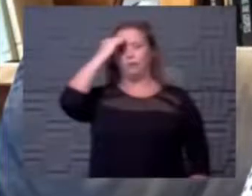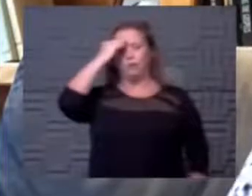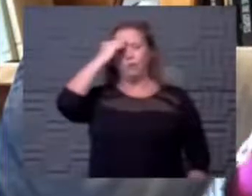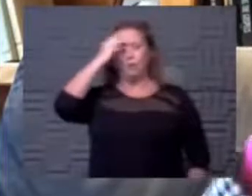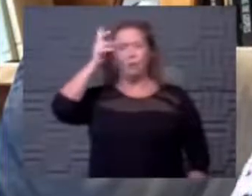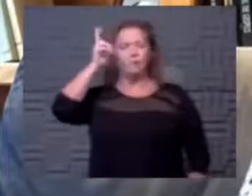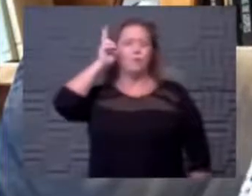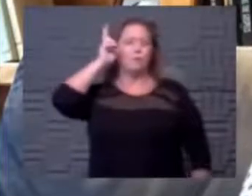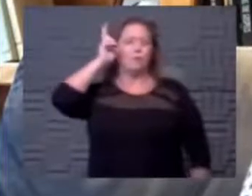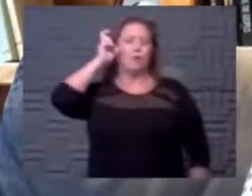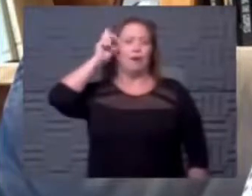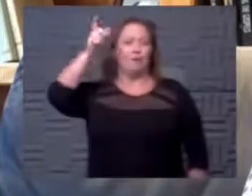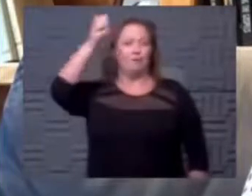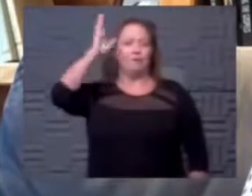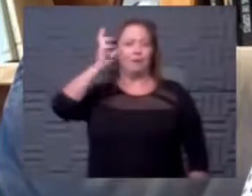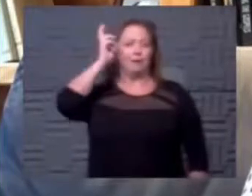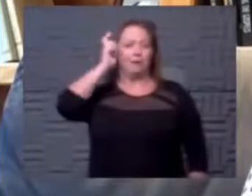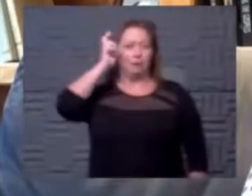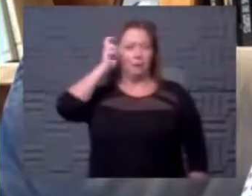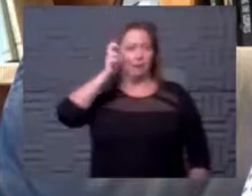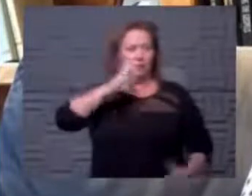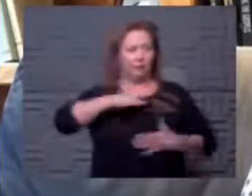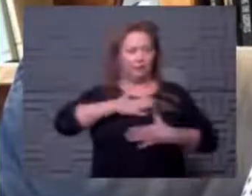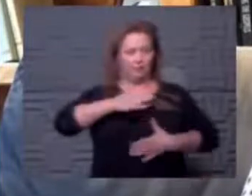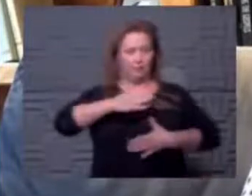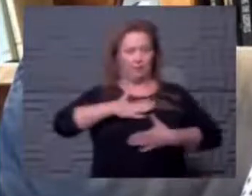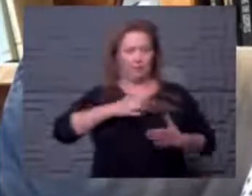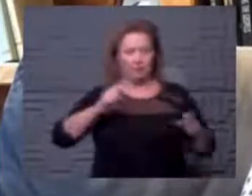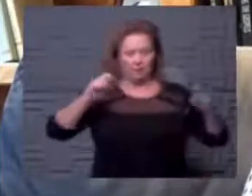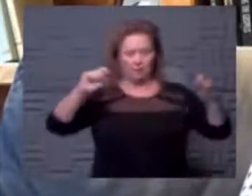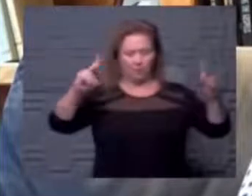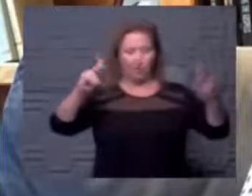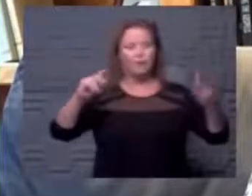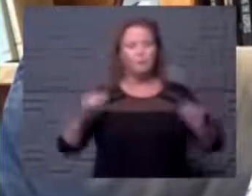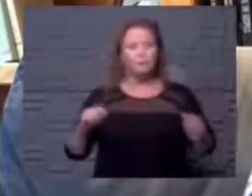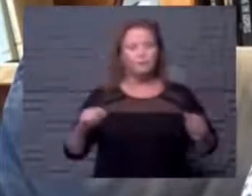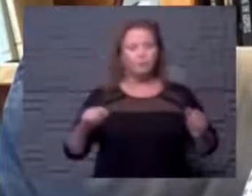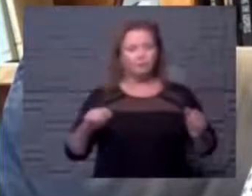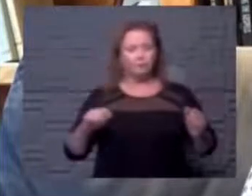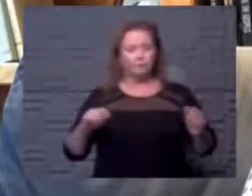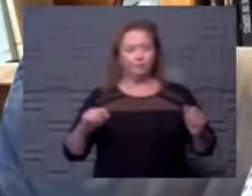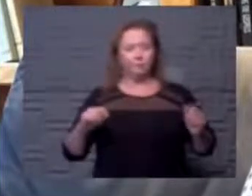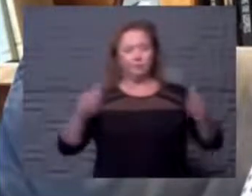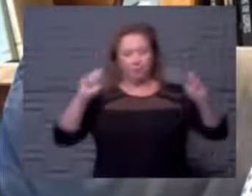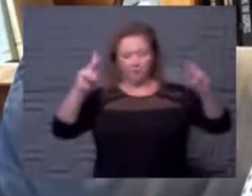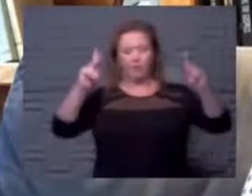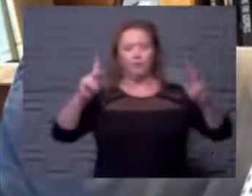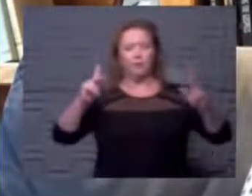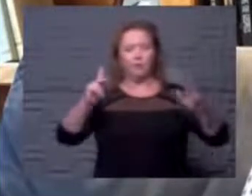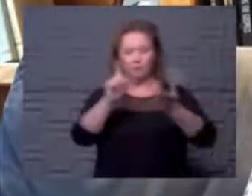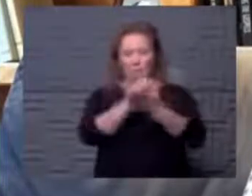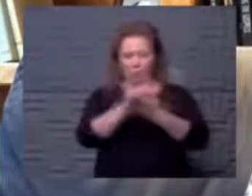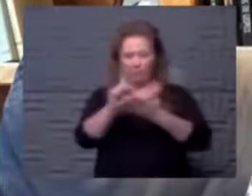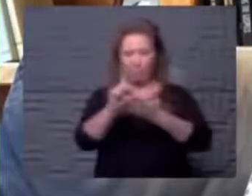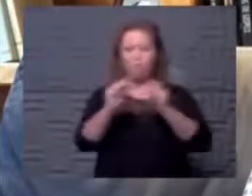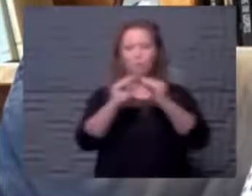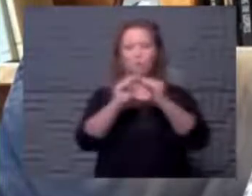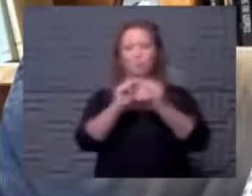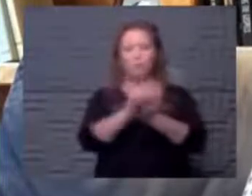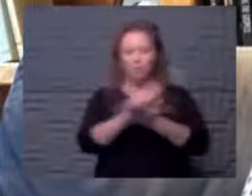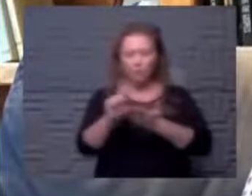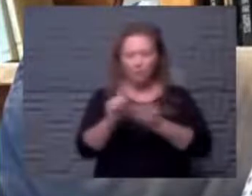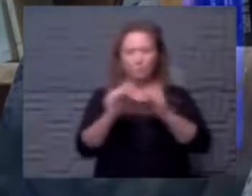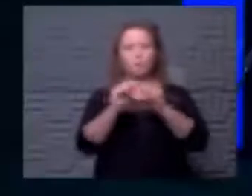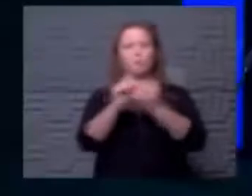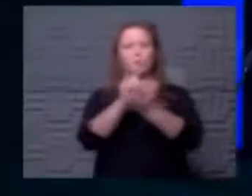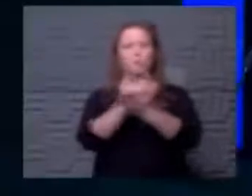heard that enables me to take a breath and say, okay, I will go another week and another week and